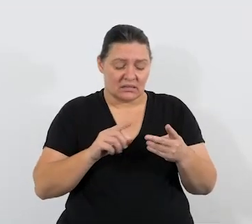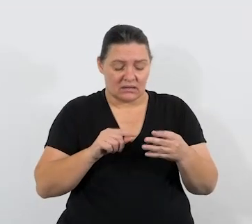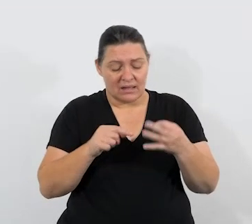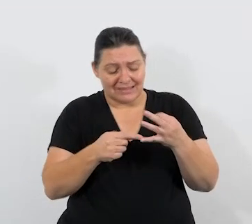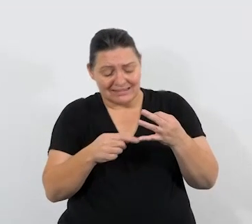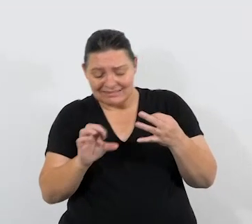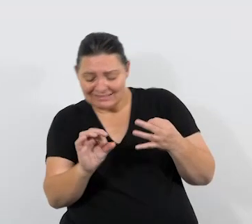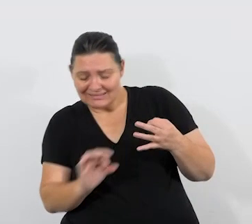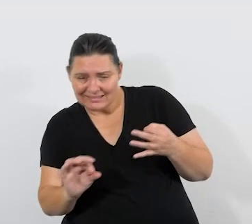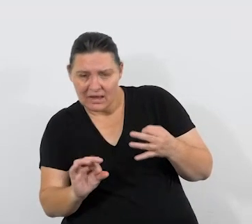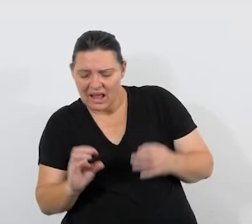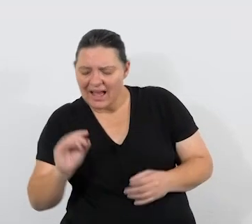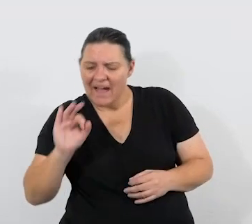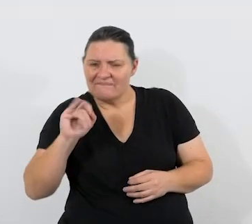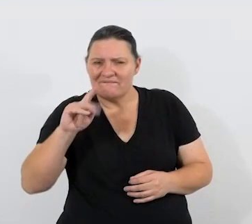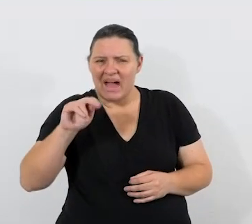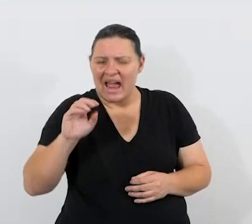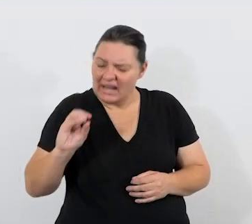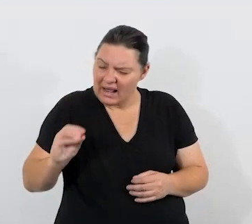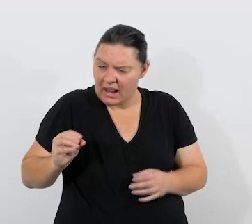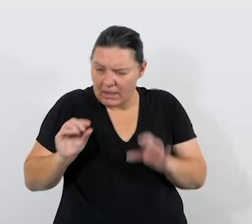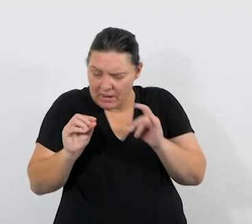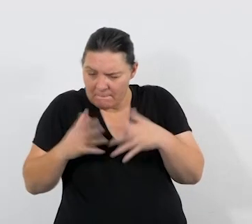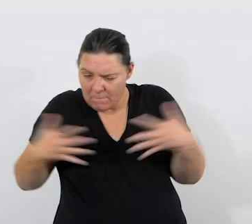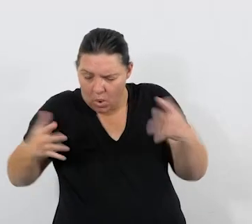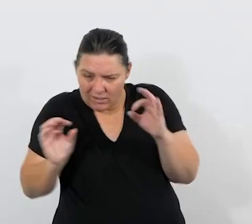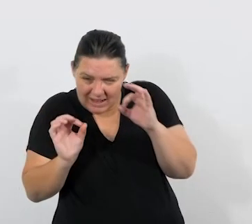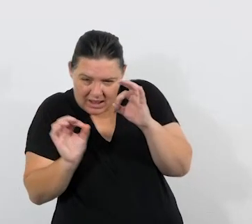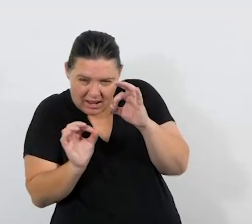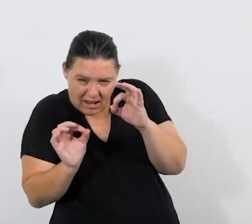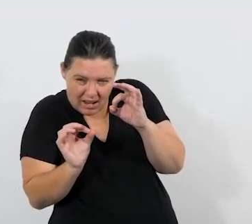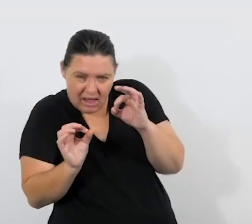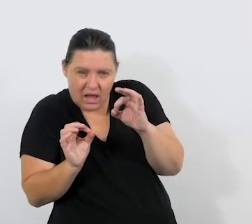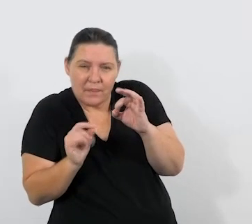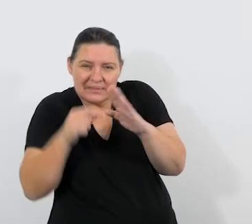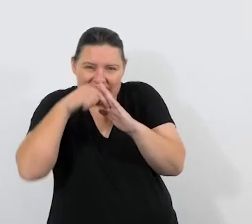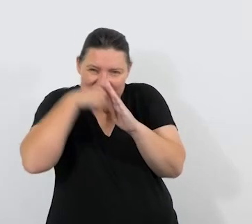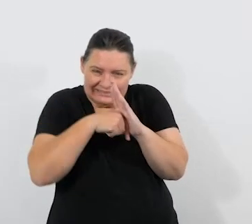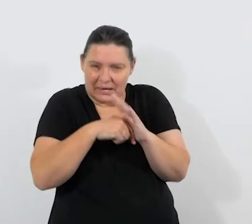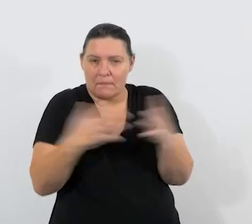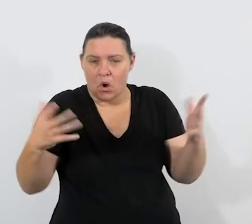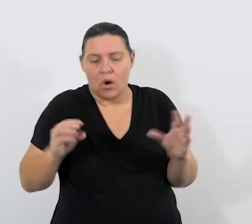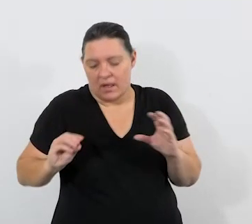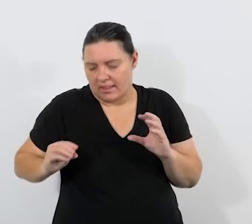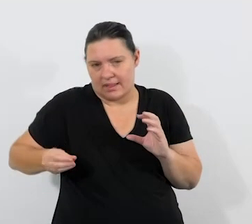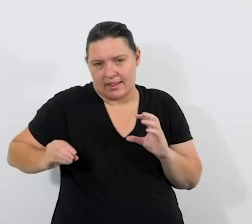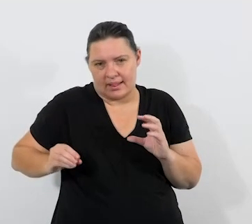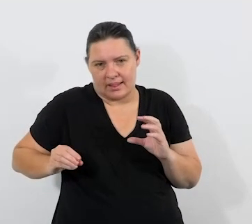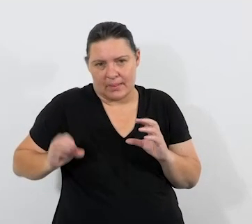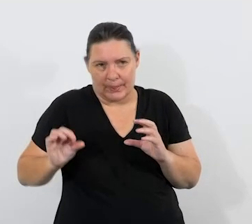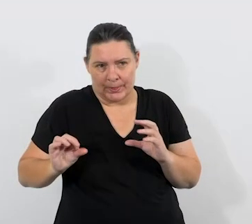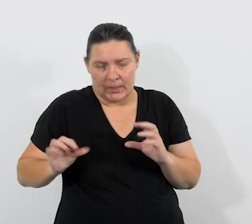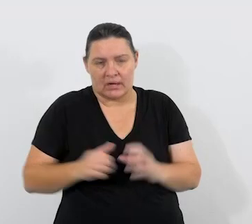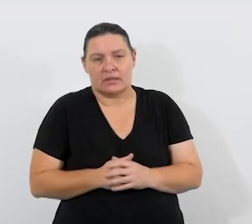the final clear focus of the object. So if you want to see the final clear focus of the